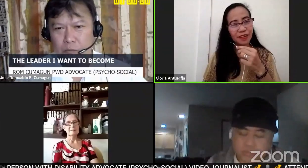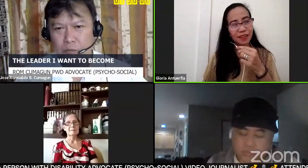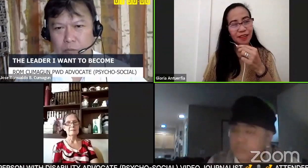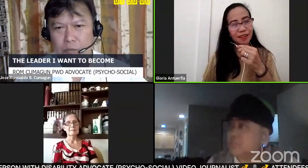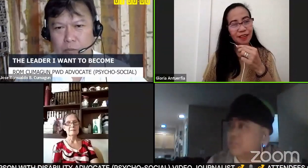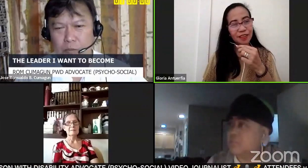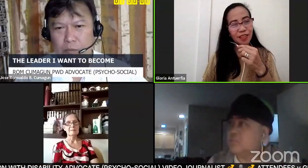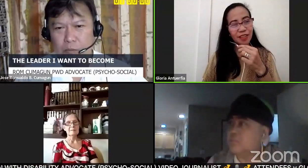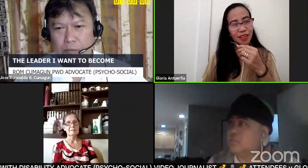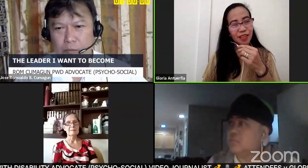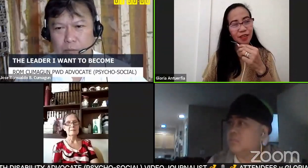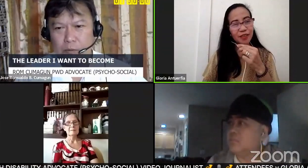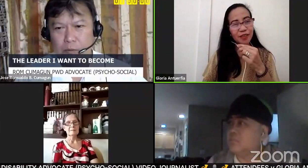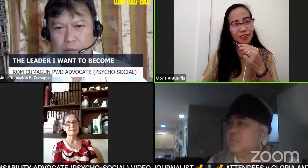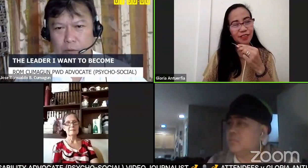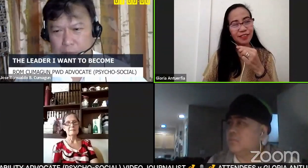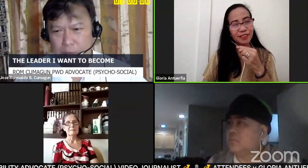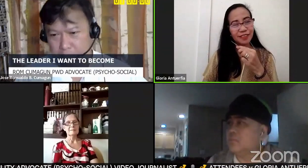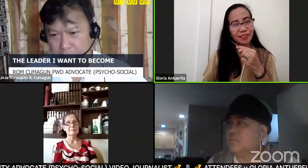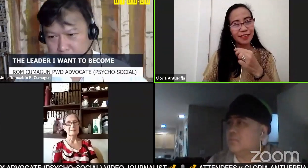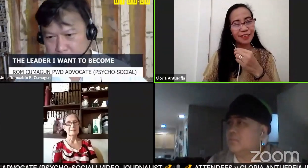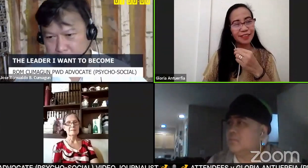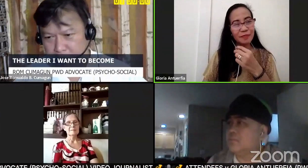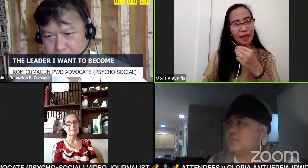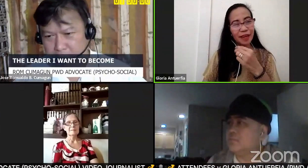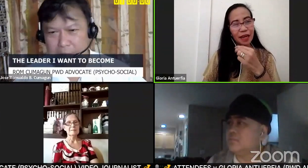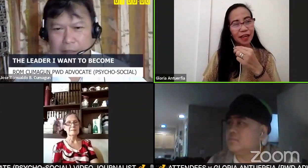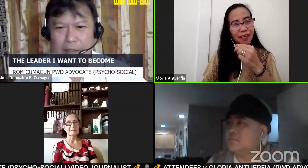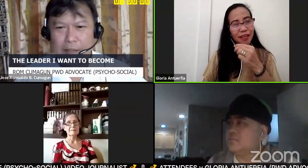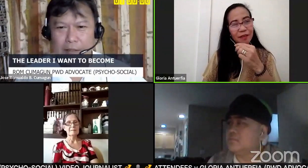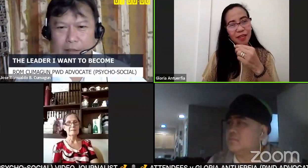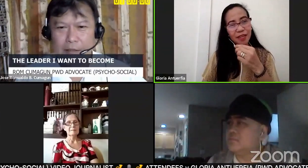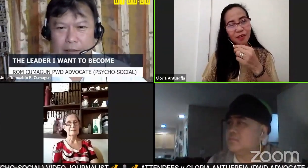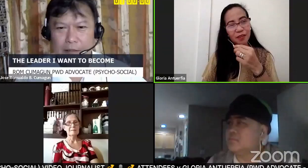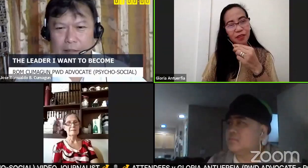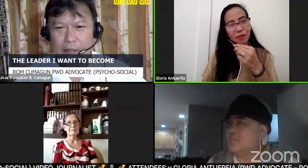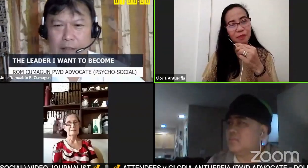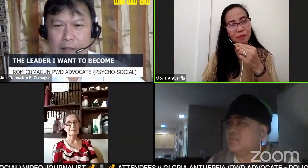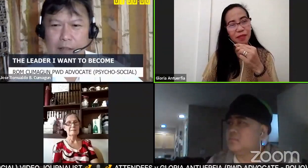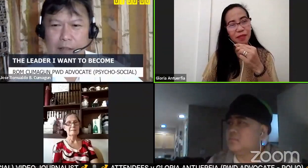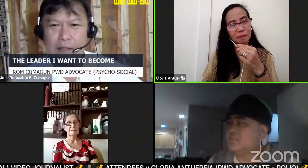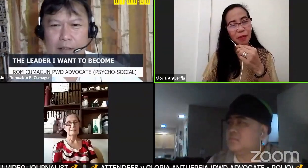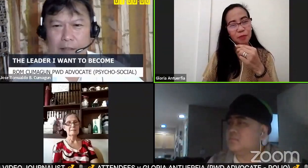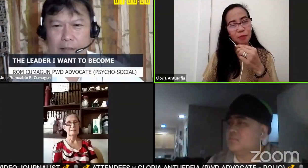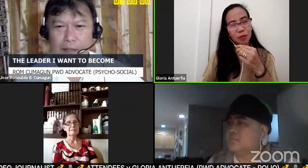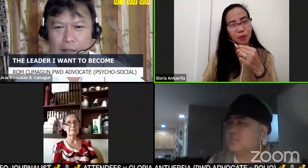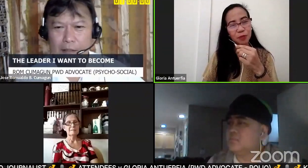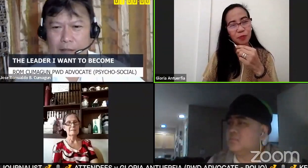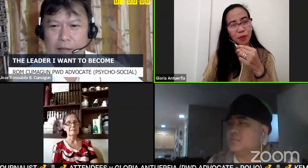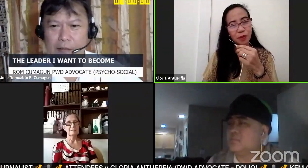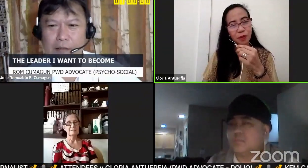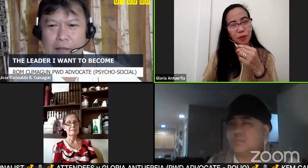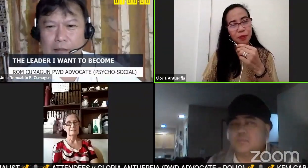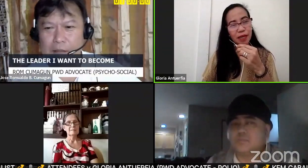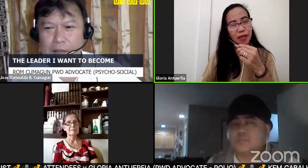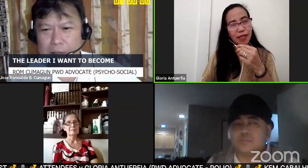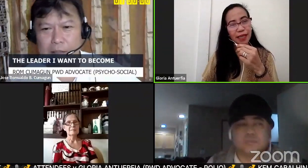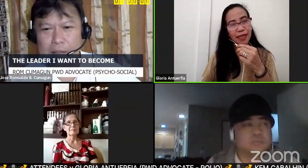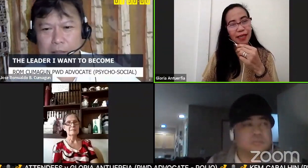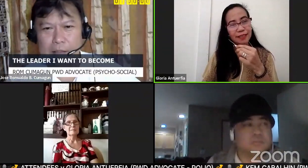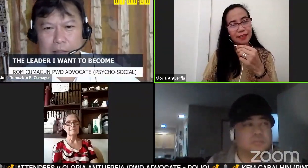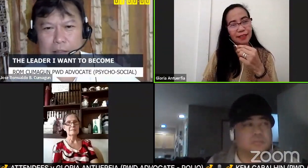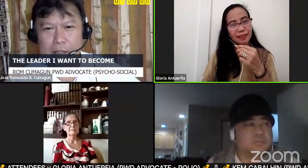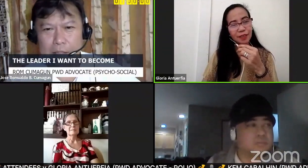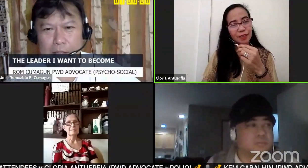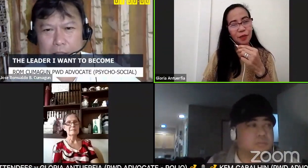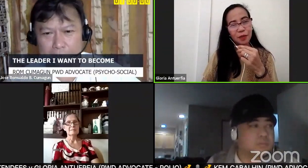nag-confirm. Join na kayo ngayon. Diba? Maaga, kagabi pa nag-confirm na yung iba, tapos yung iba